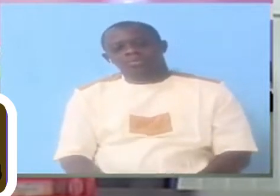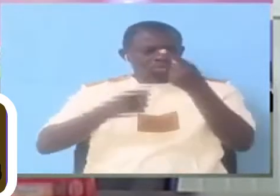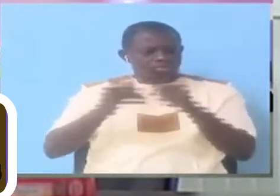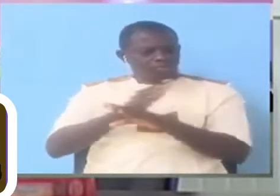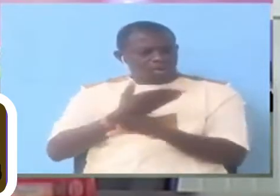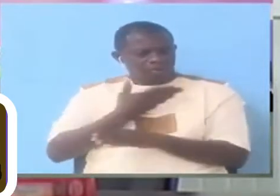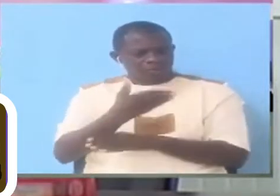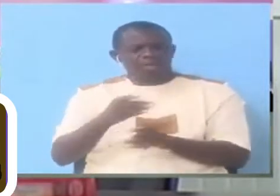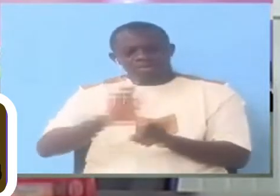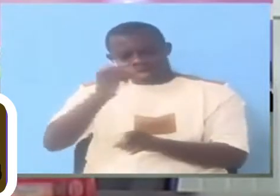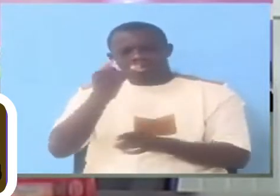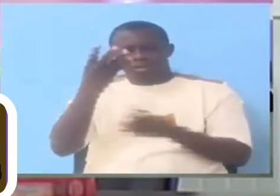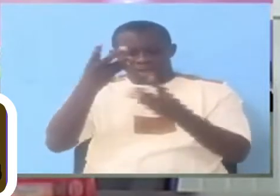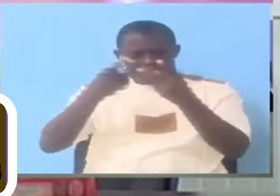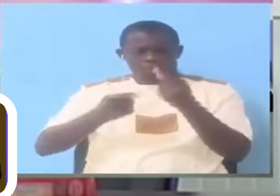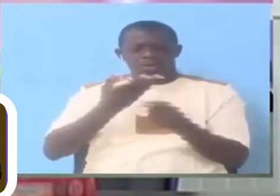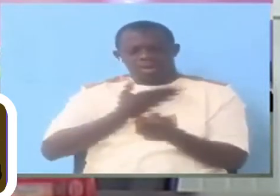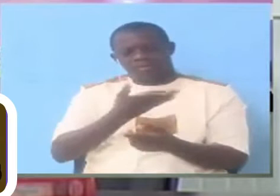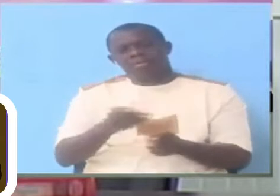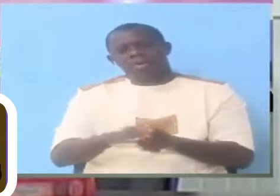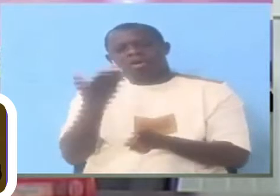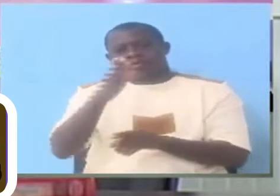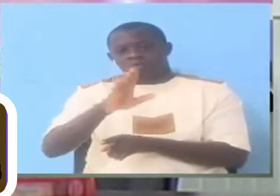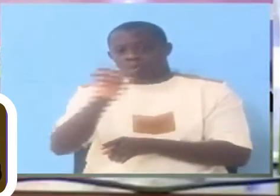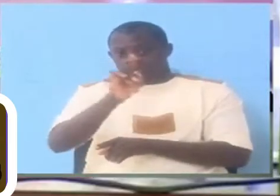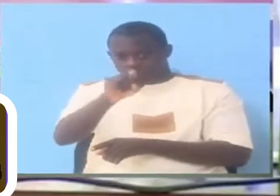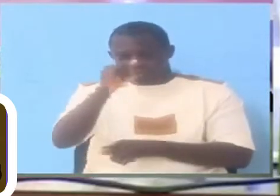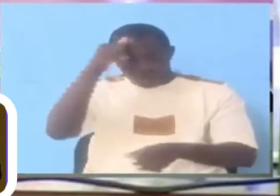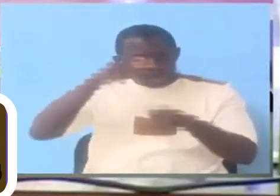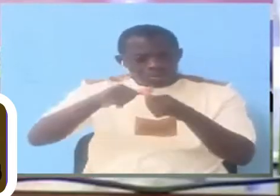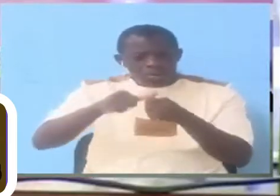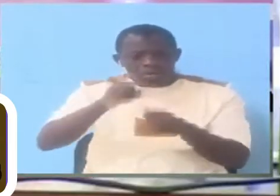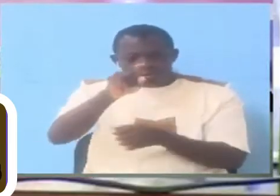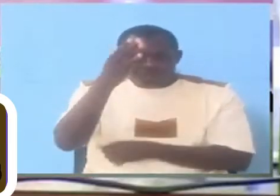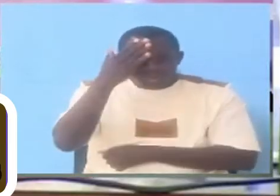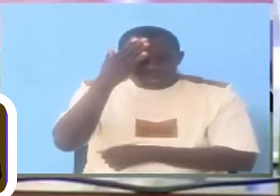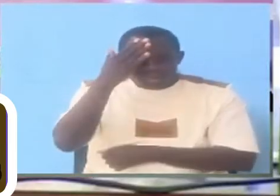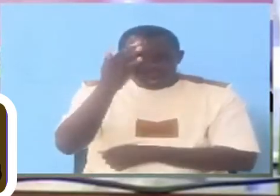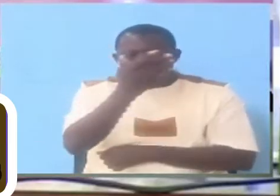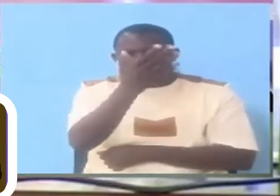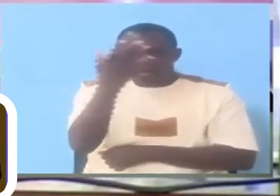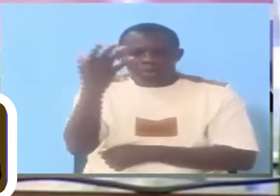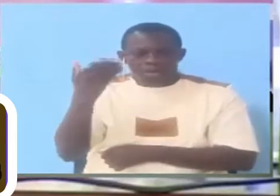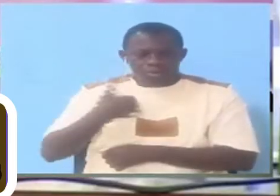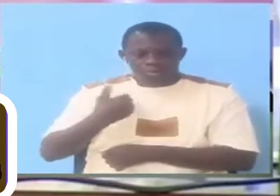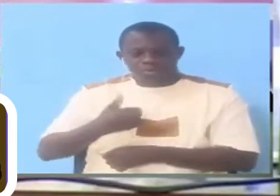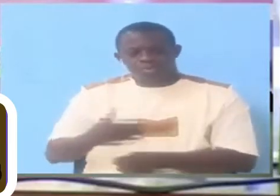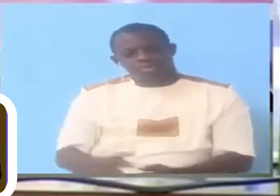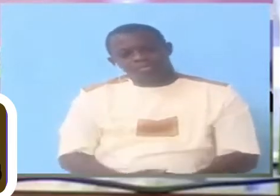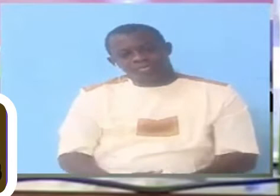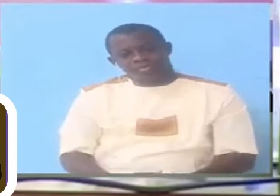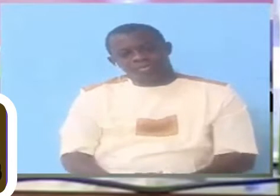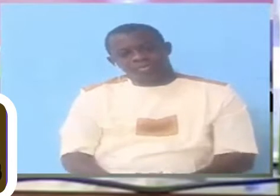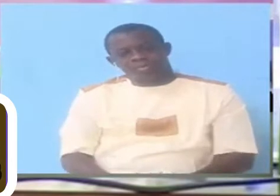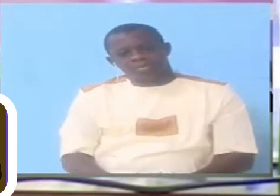bara kon téwal nañ leen. From your recollection, do you know how many there were? Ci li nga mëna fatale ko xamon nga